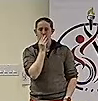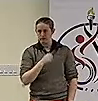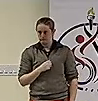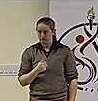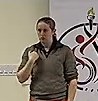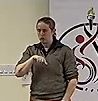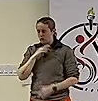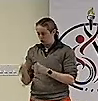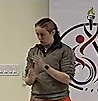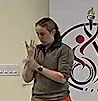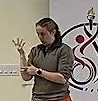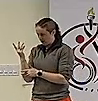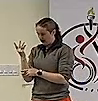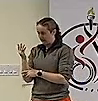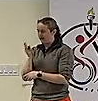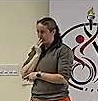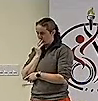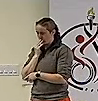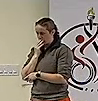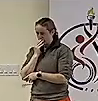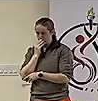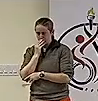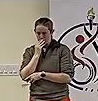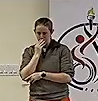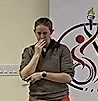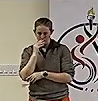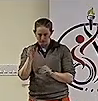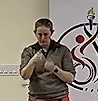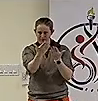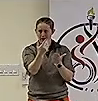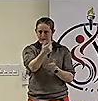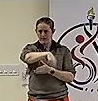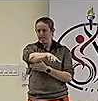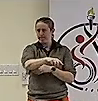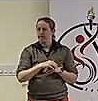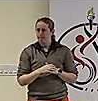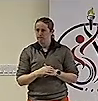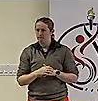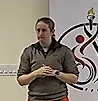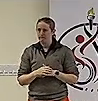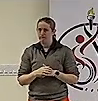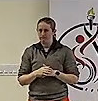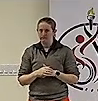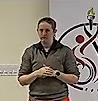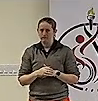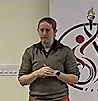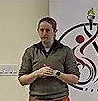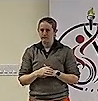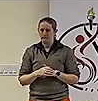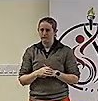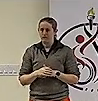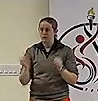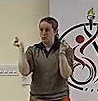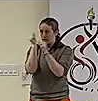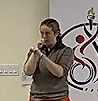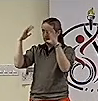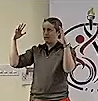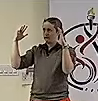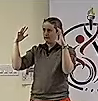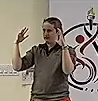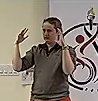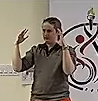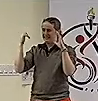those hungry people. Just imagine what this world would be like if people would follow that